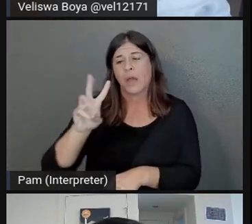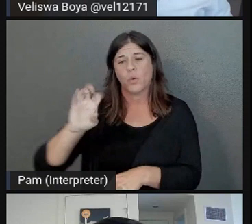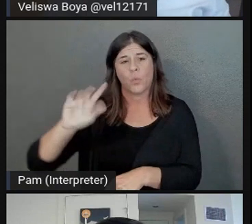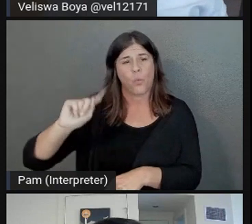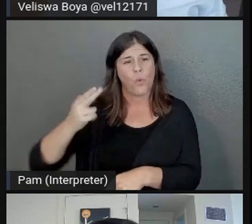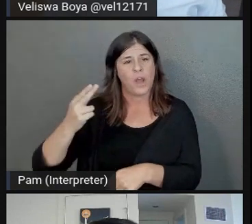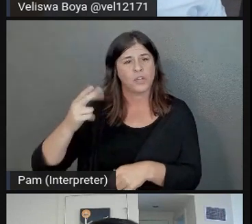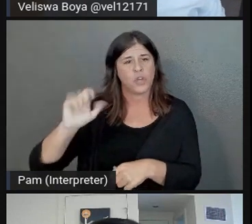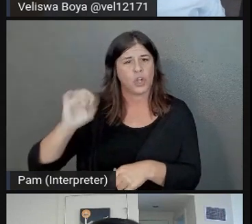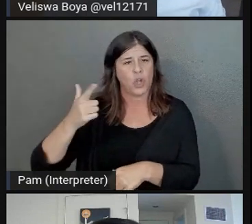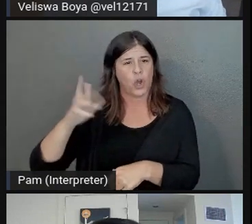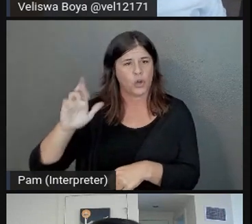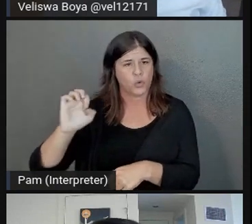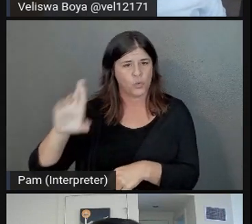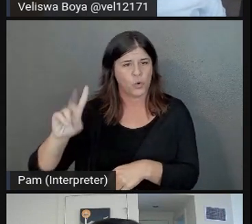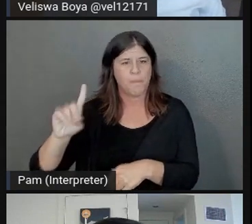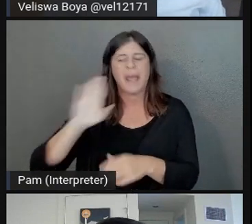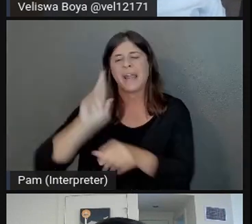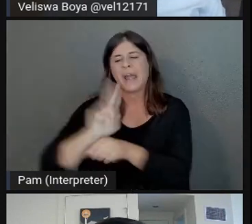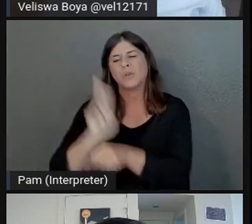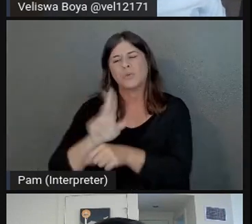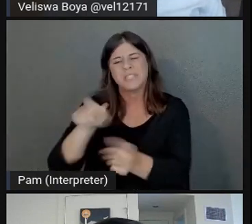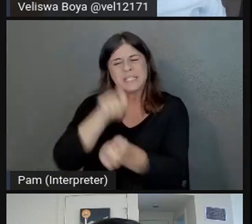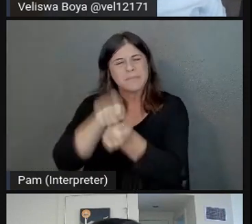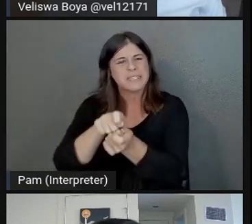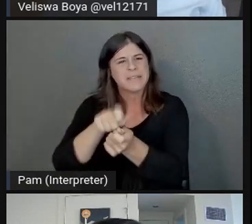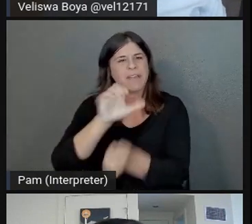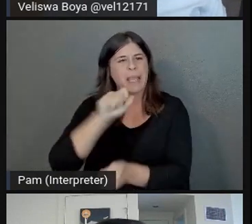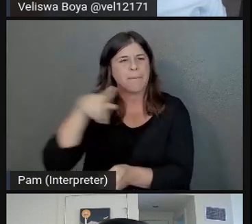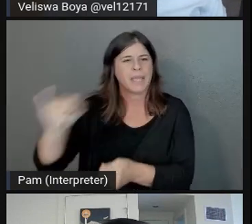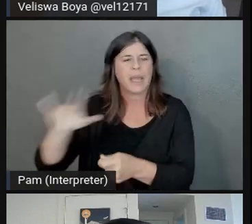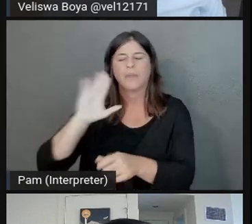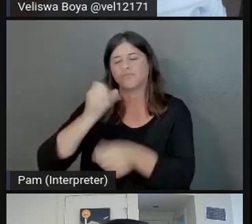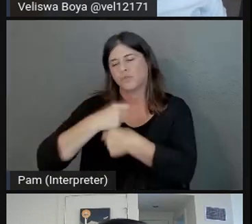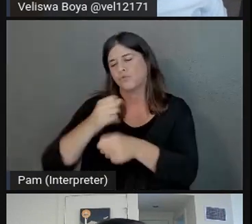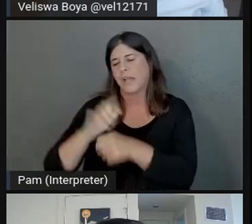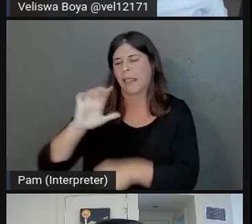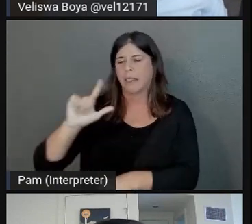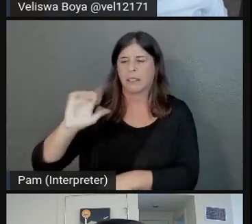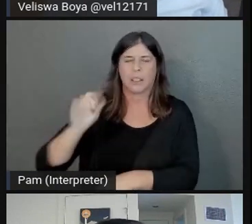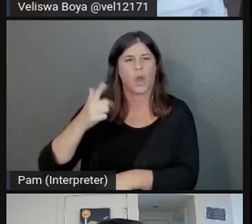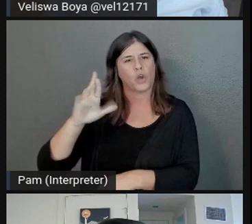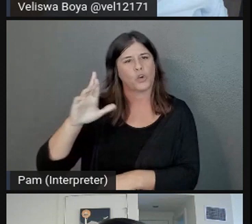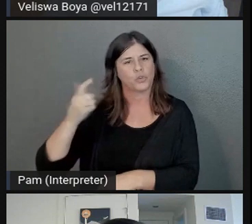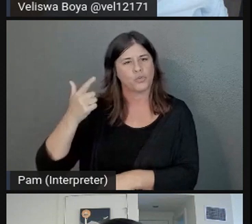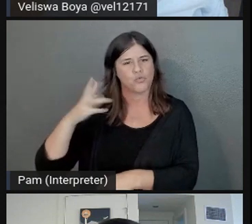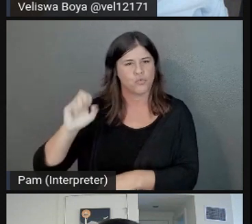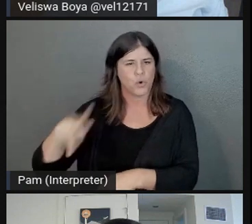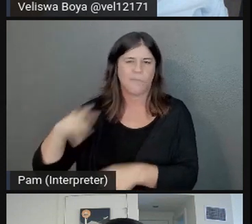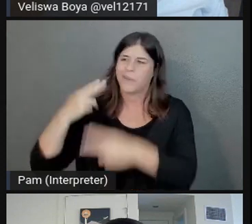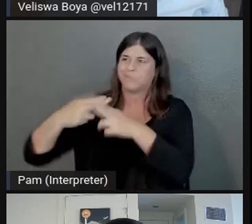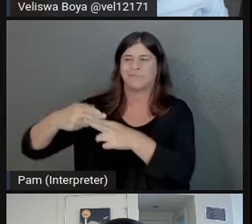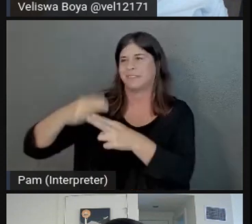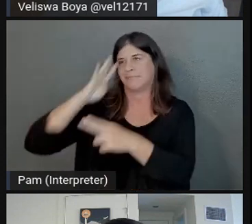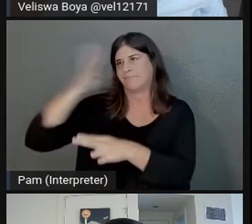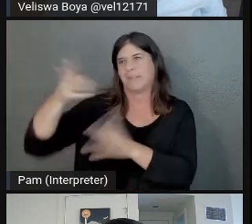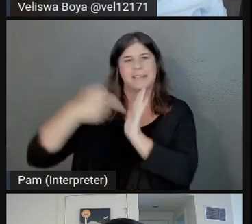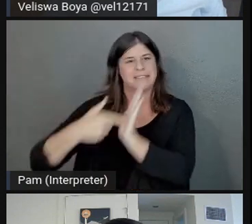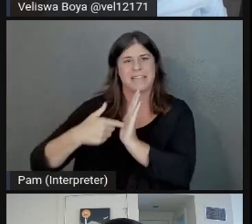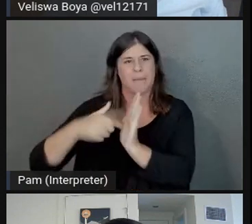and I'm going to use a service-specific API here. I'm going to use the create log group to create it. Just named it my sample log, and I'm going to